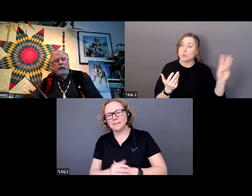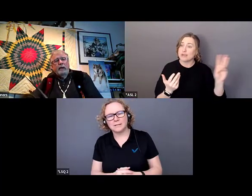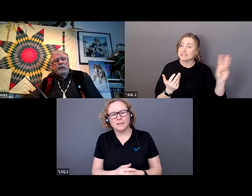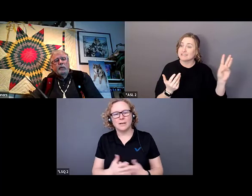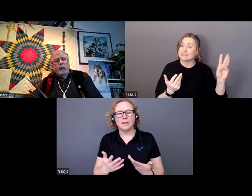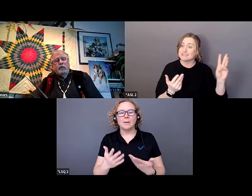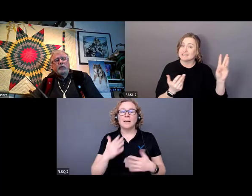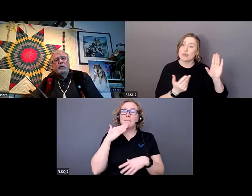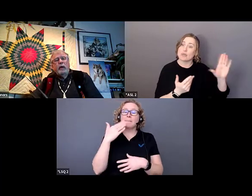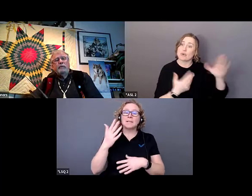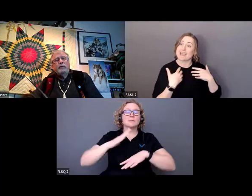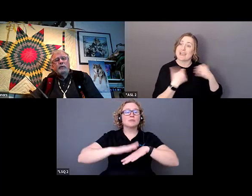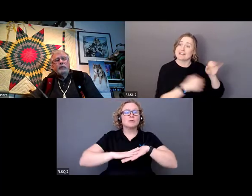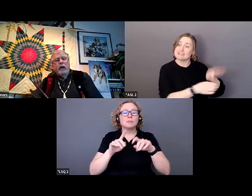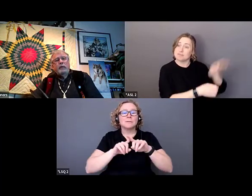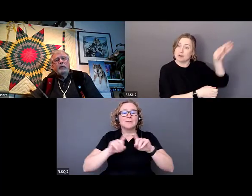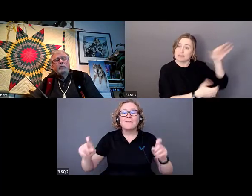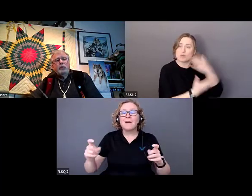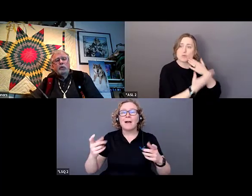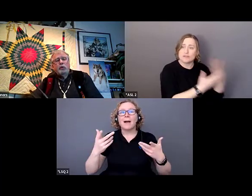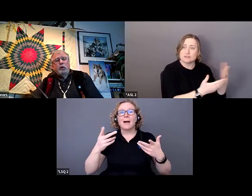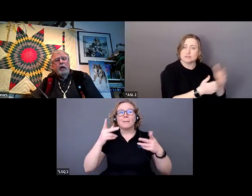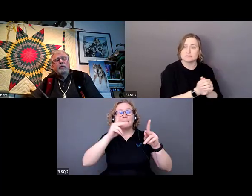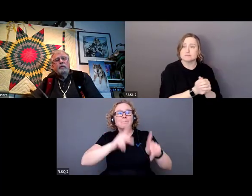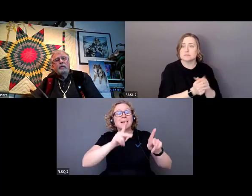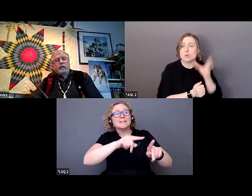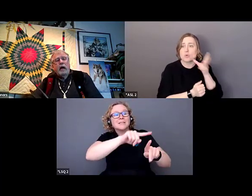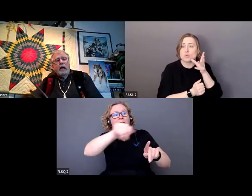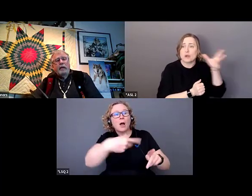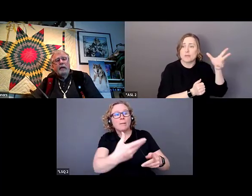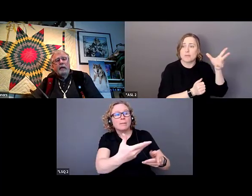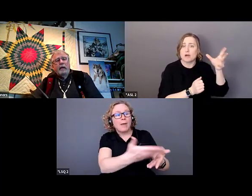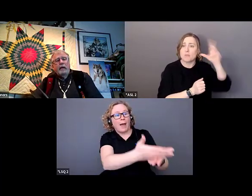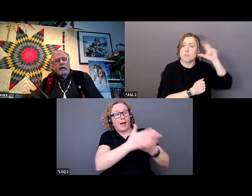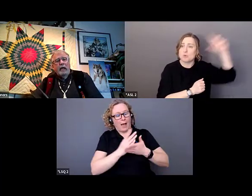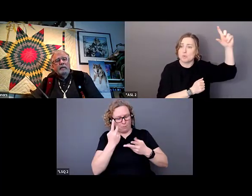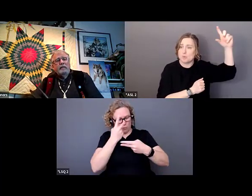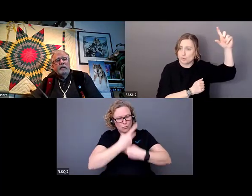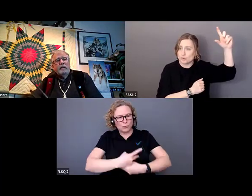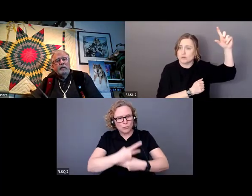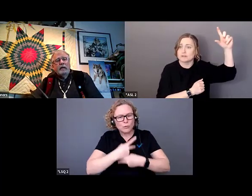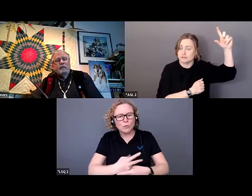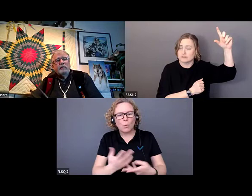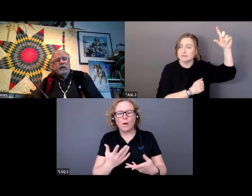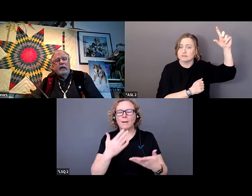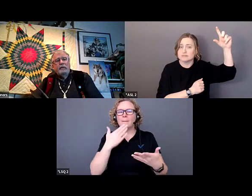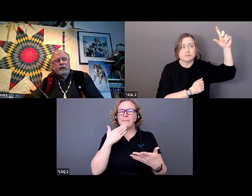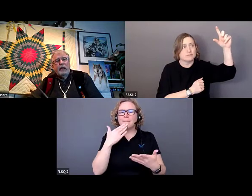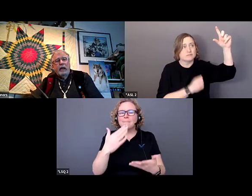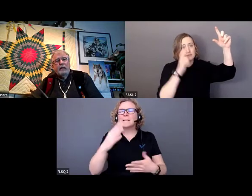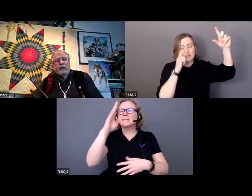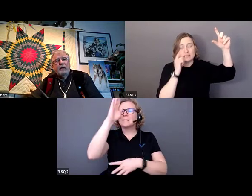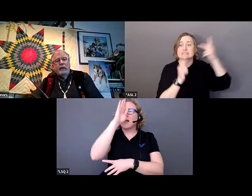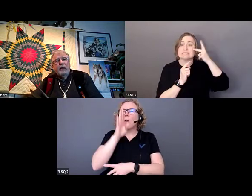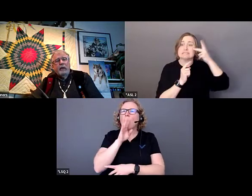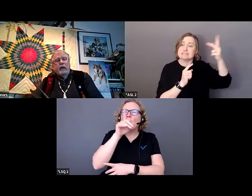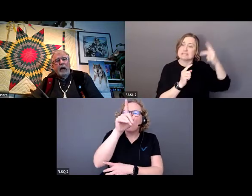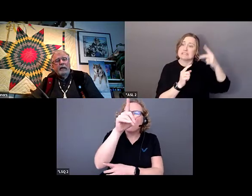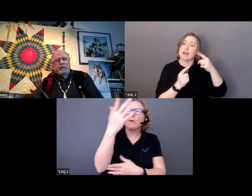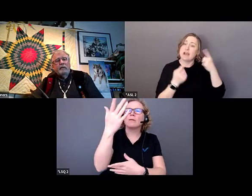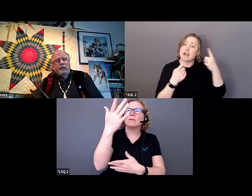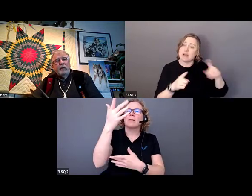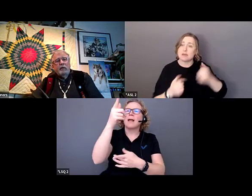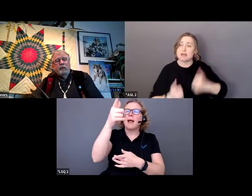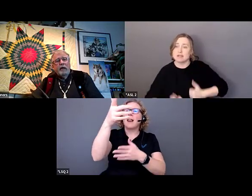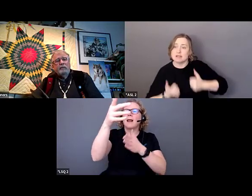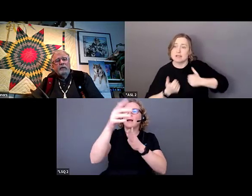doorway. We're especially grateful for Grandmother Moon, who rises in the sky and guides us in the cycles of life and death, and